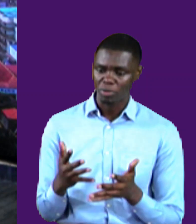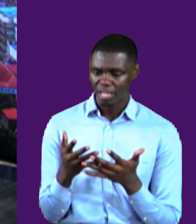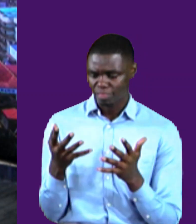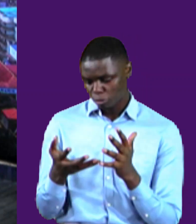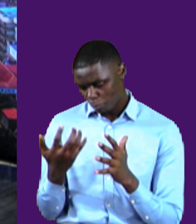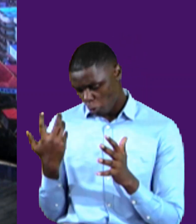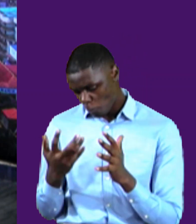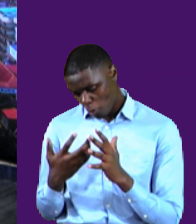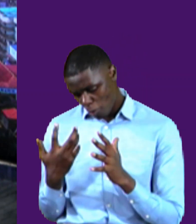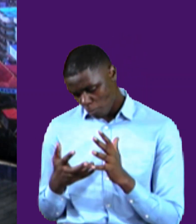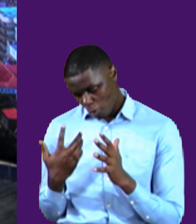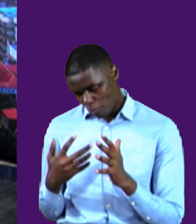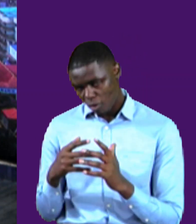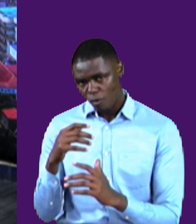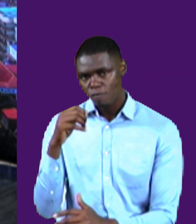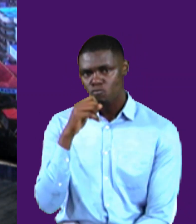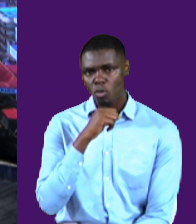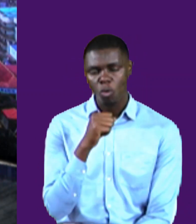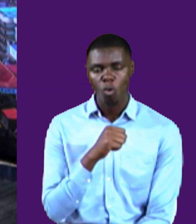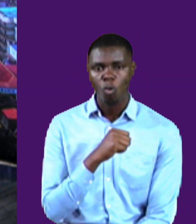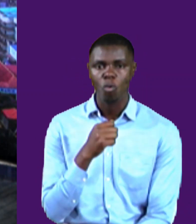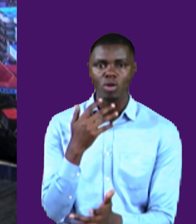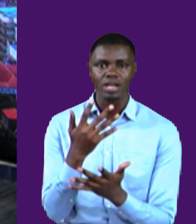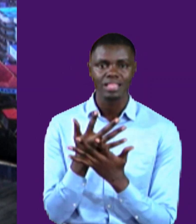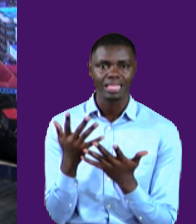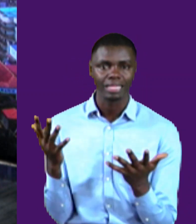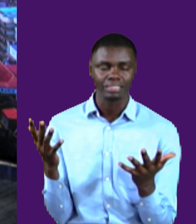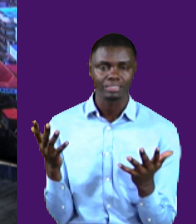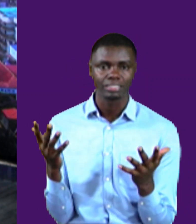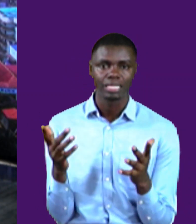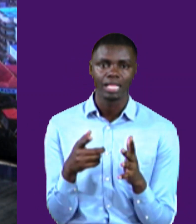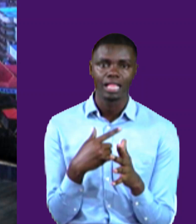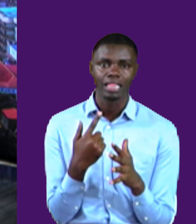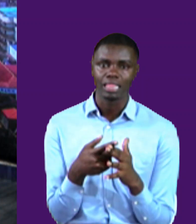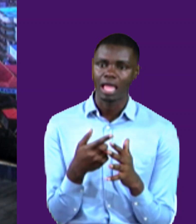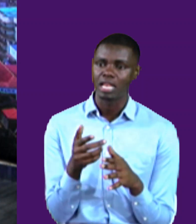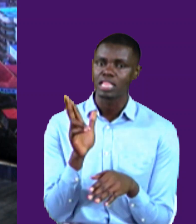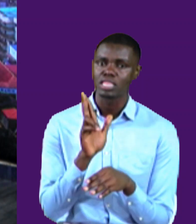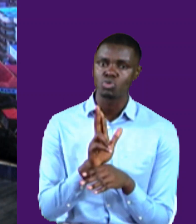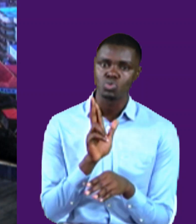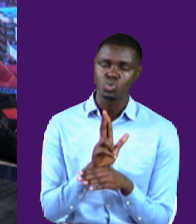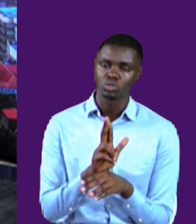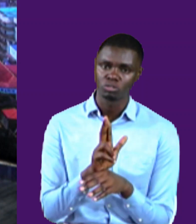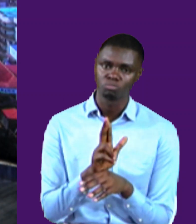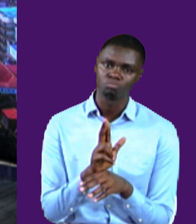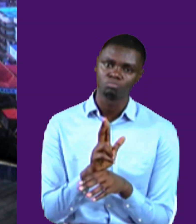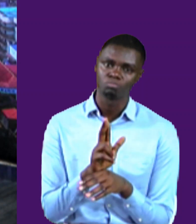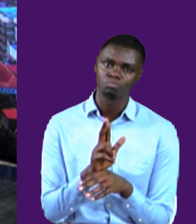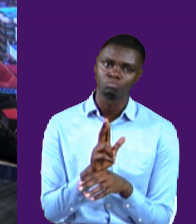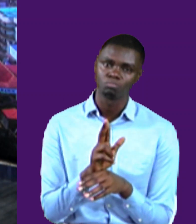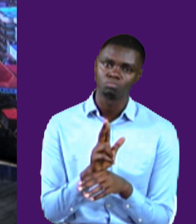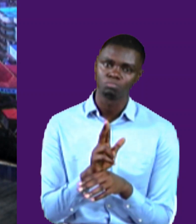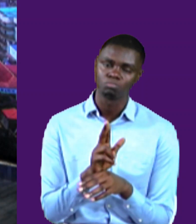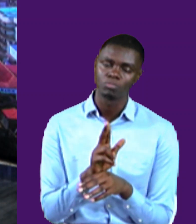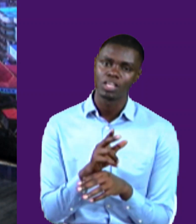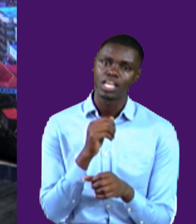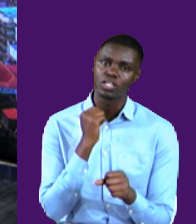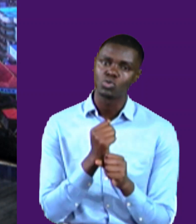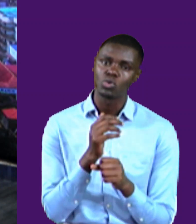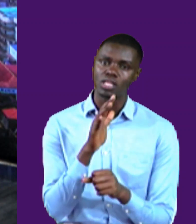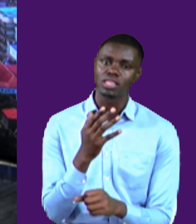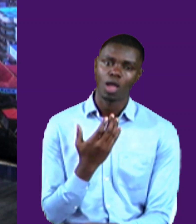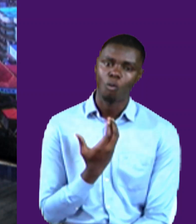from those old devices and they use them in doing